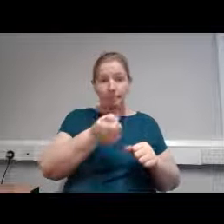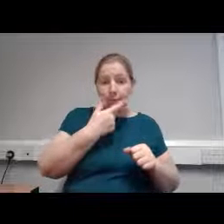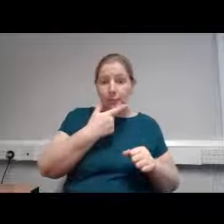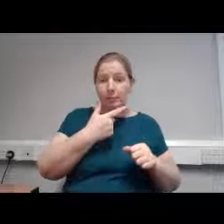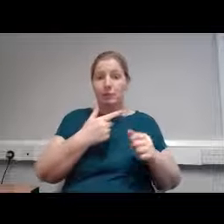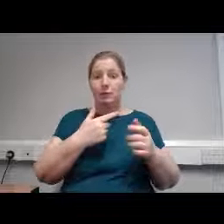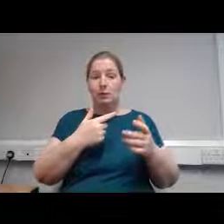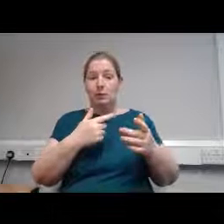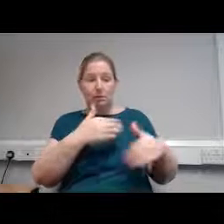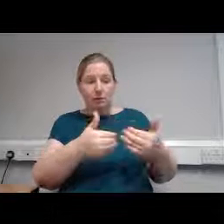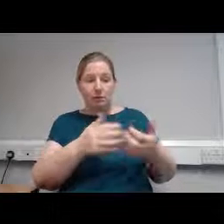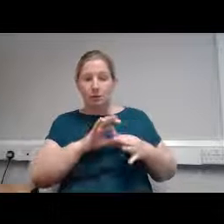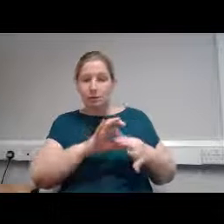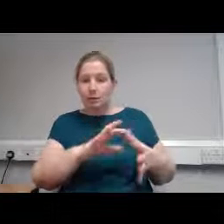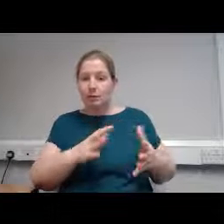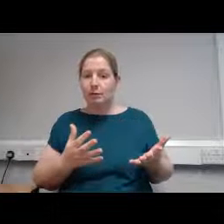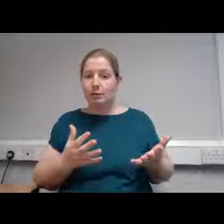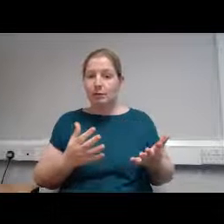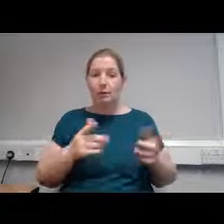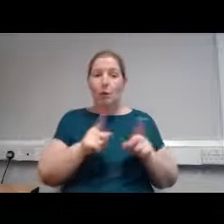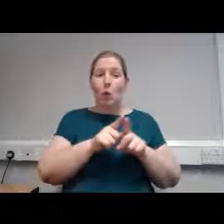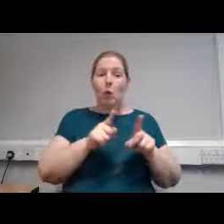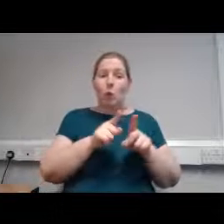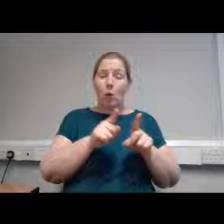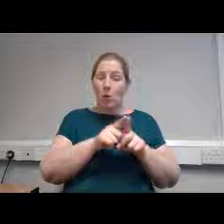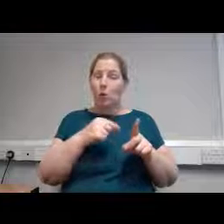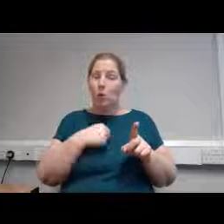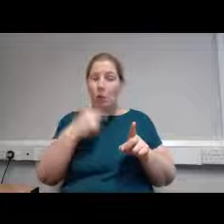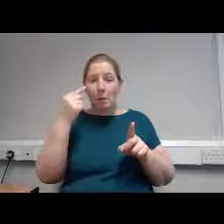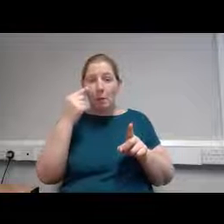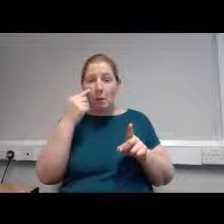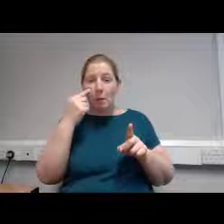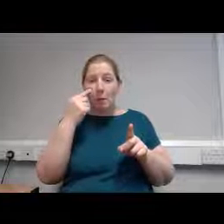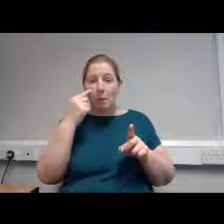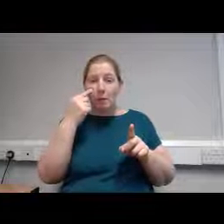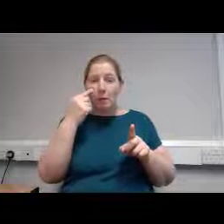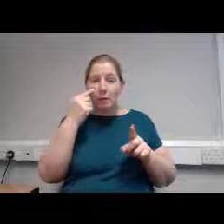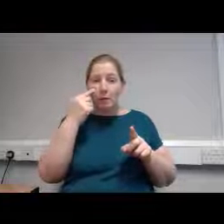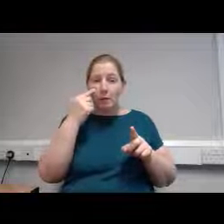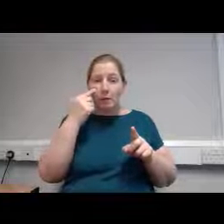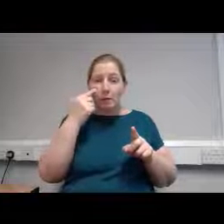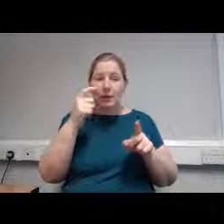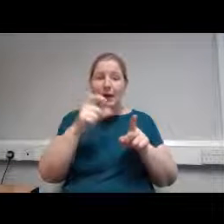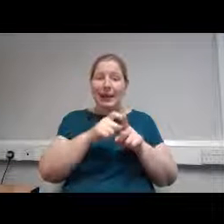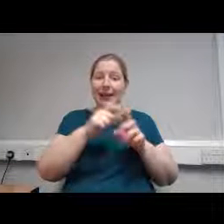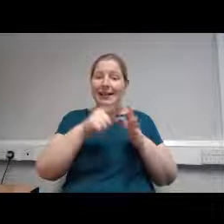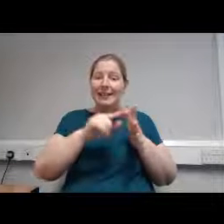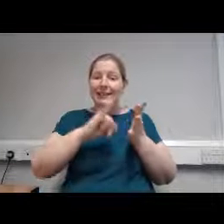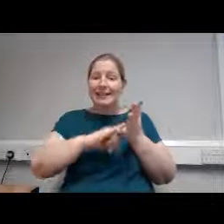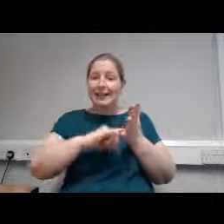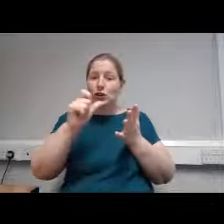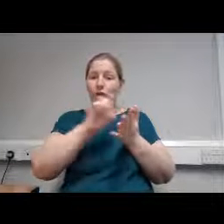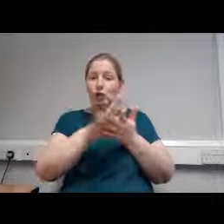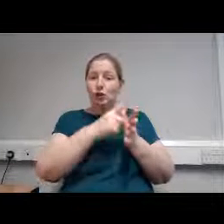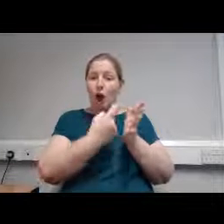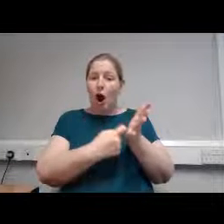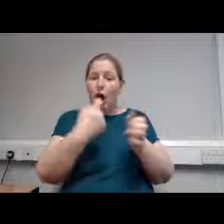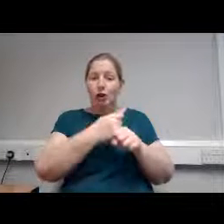given. And we are also looking at something called discharge medicines referrals. So these are